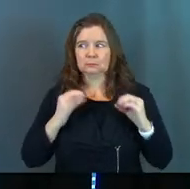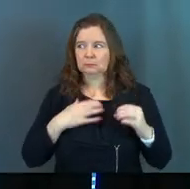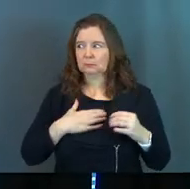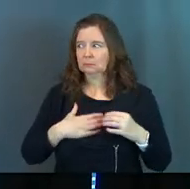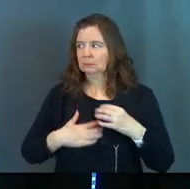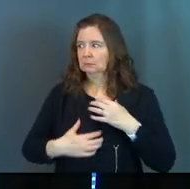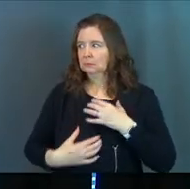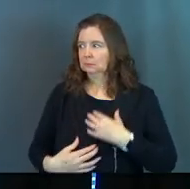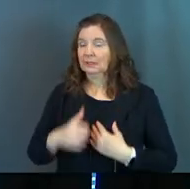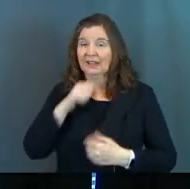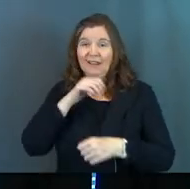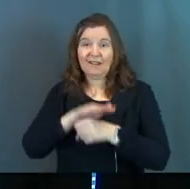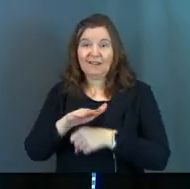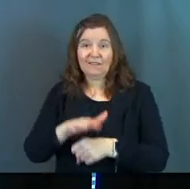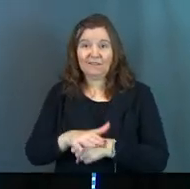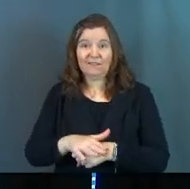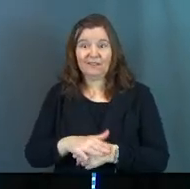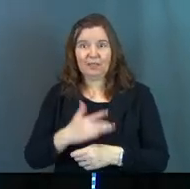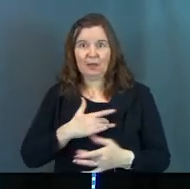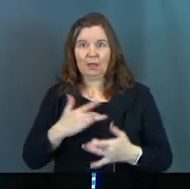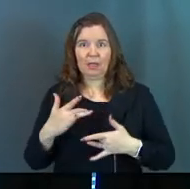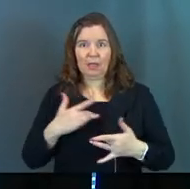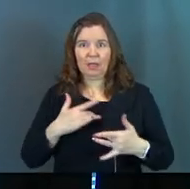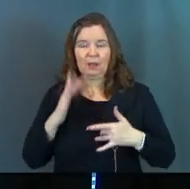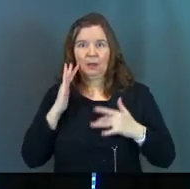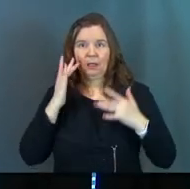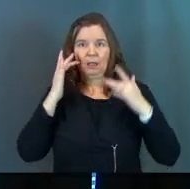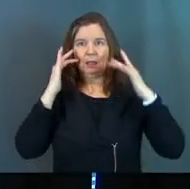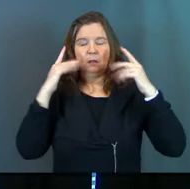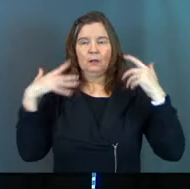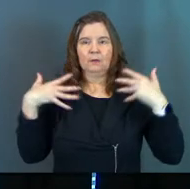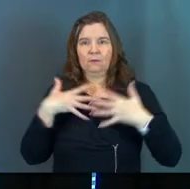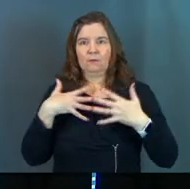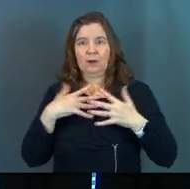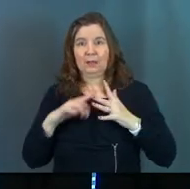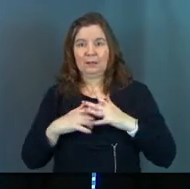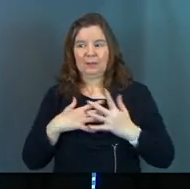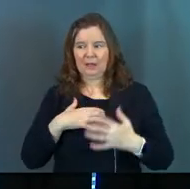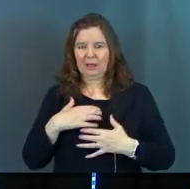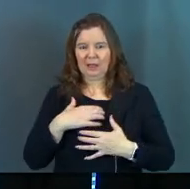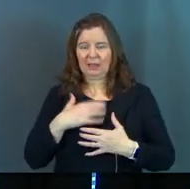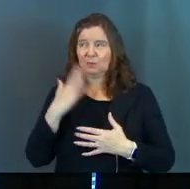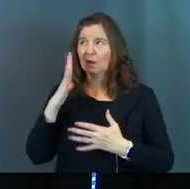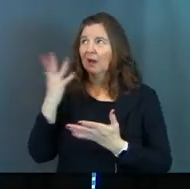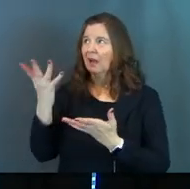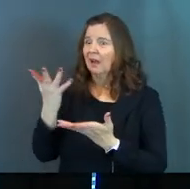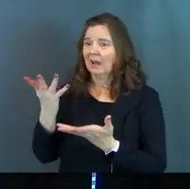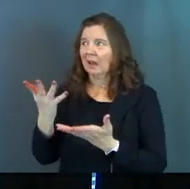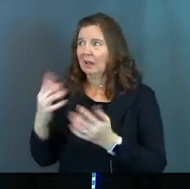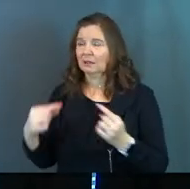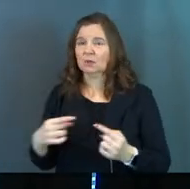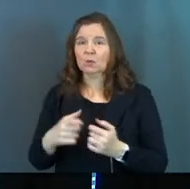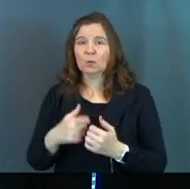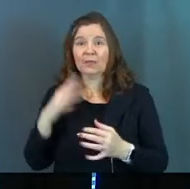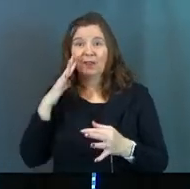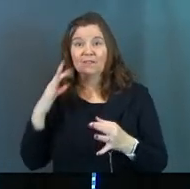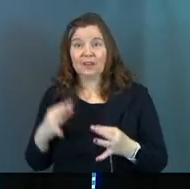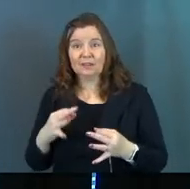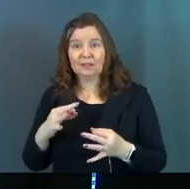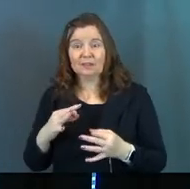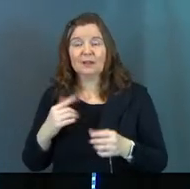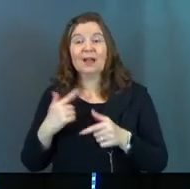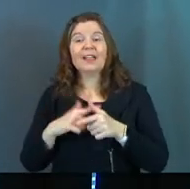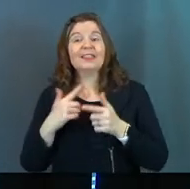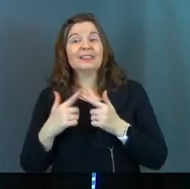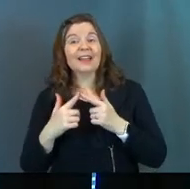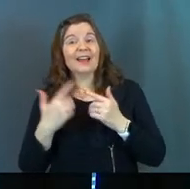There's not enough. They're worried. They're afraid. They begin to complain to God. They struggle with their faith. Then